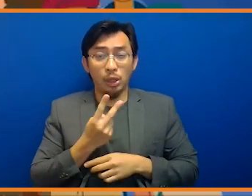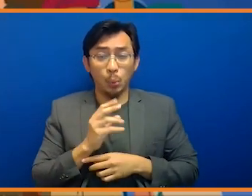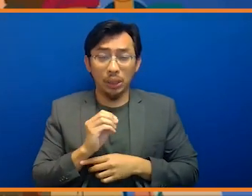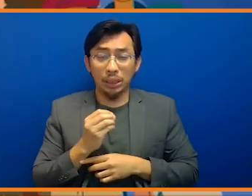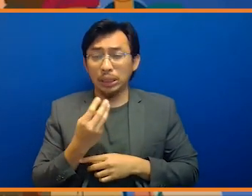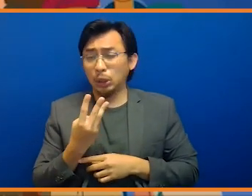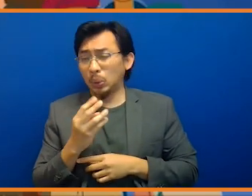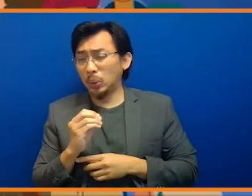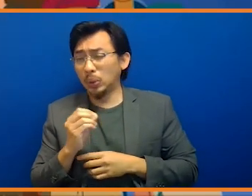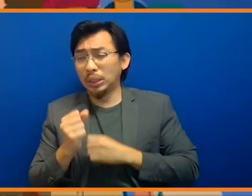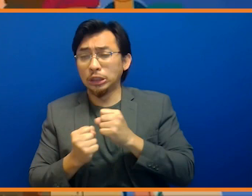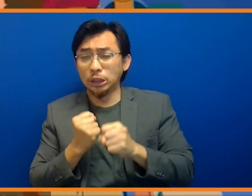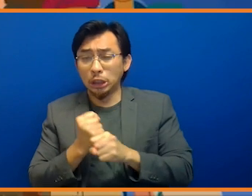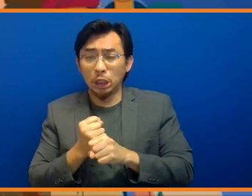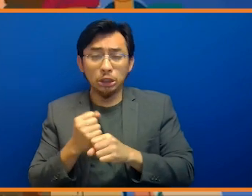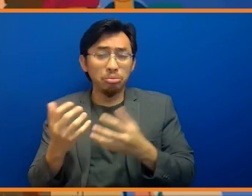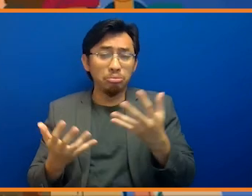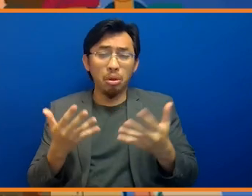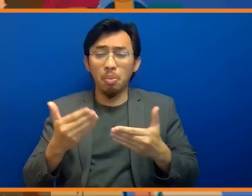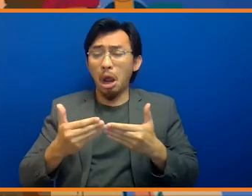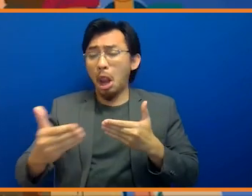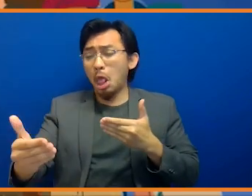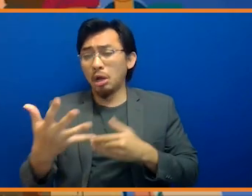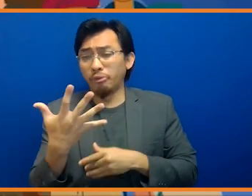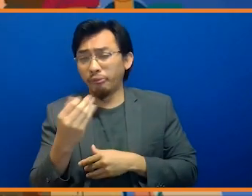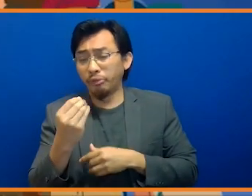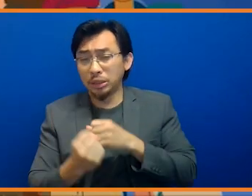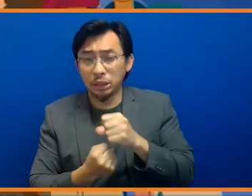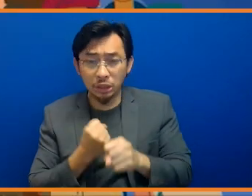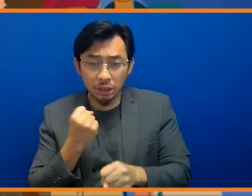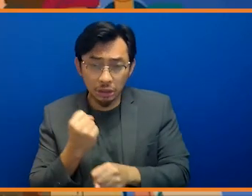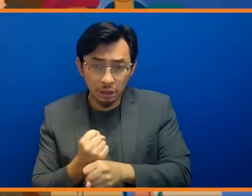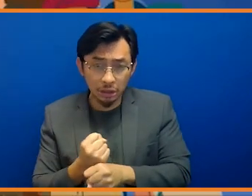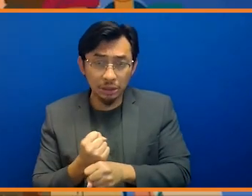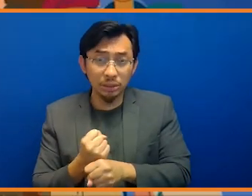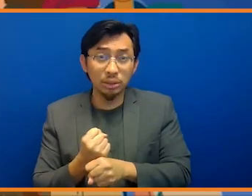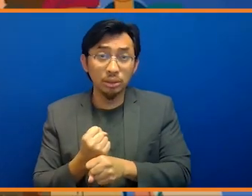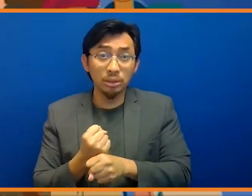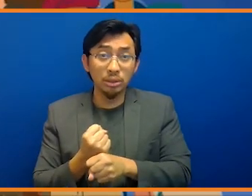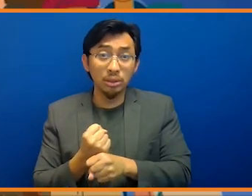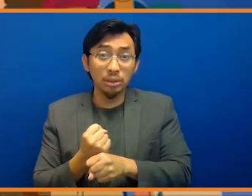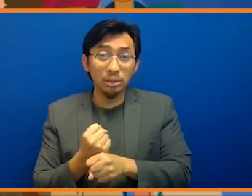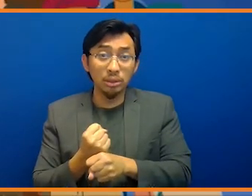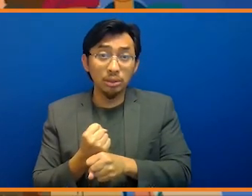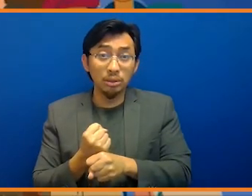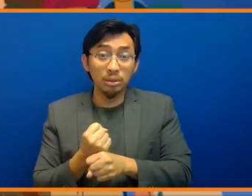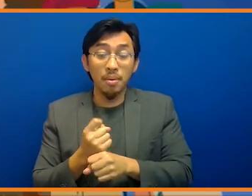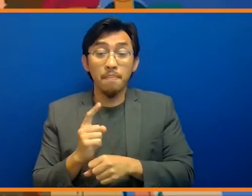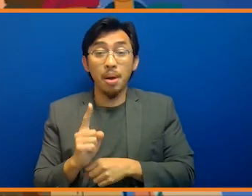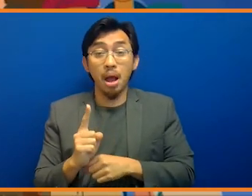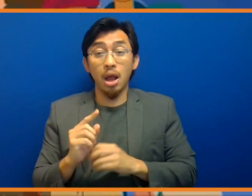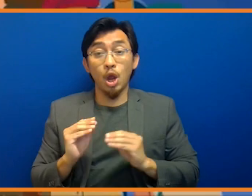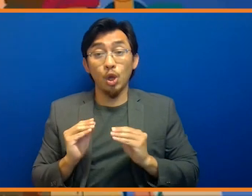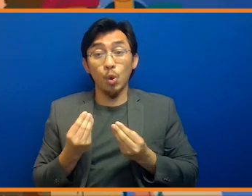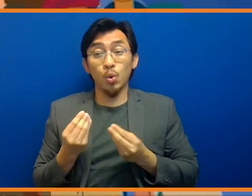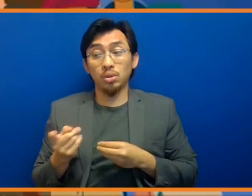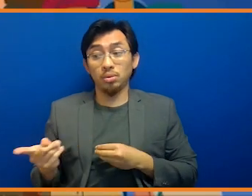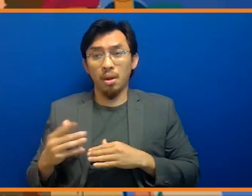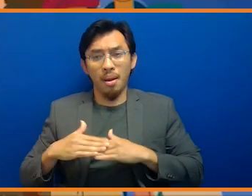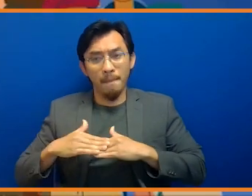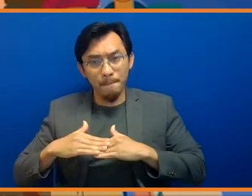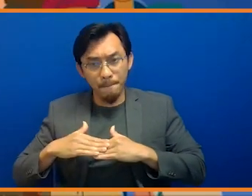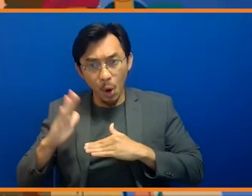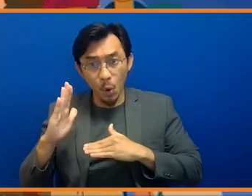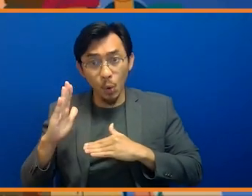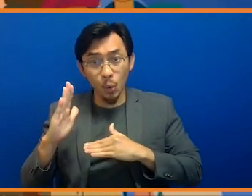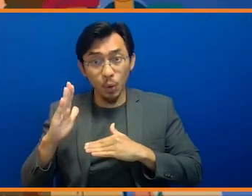live 20, 30 years or even very long 50 years. But the youth is more than that, and